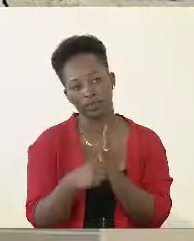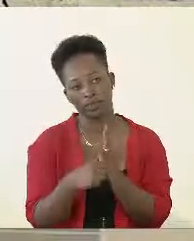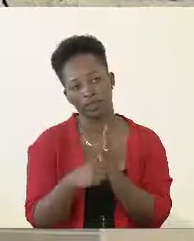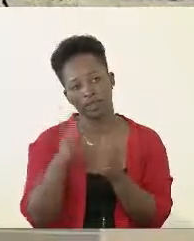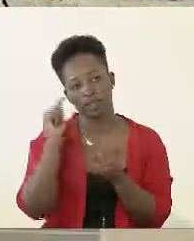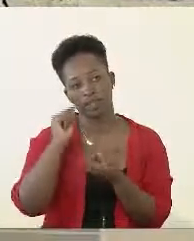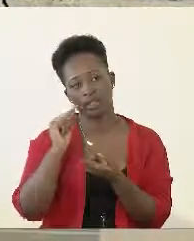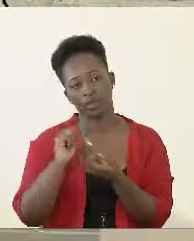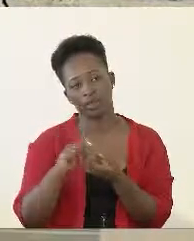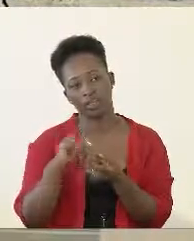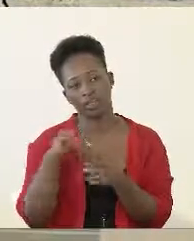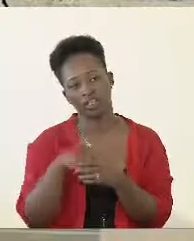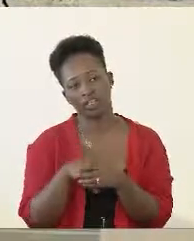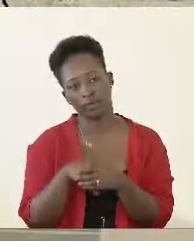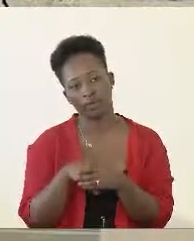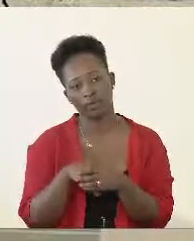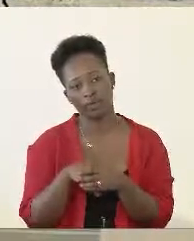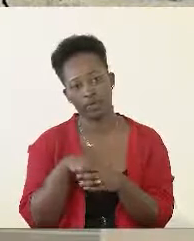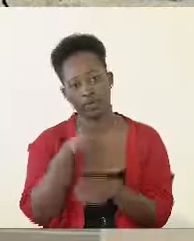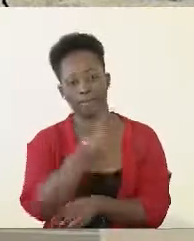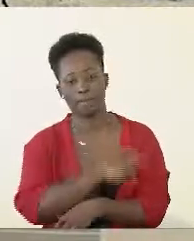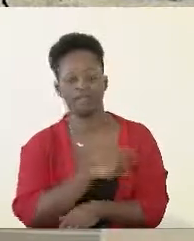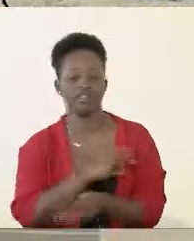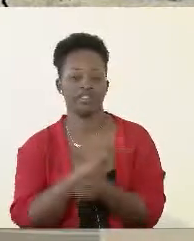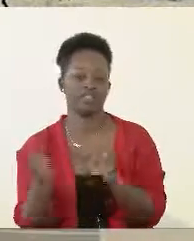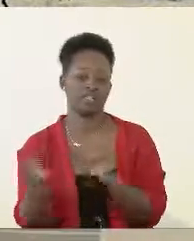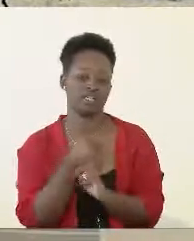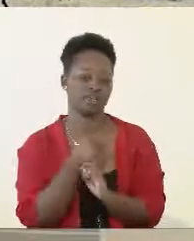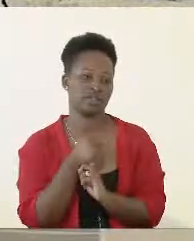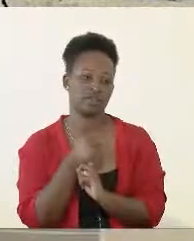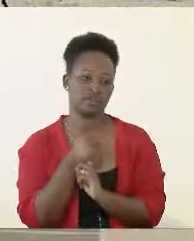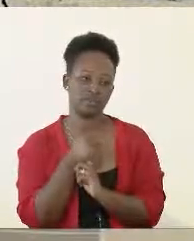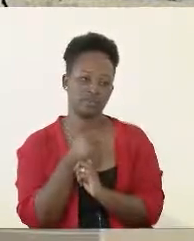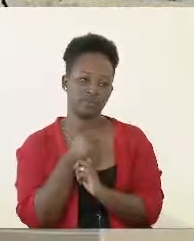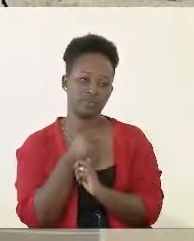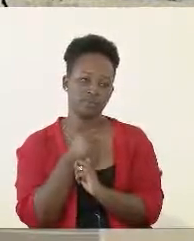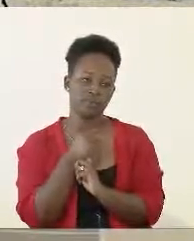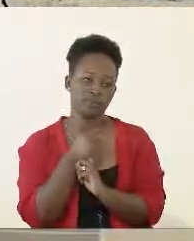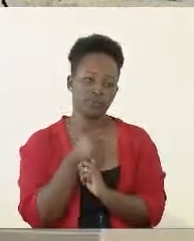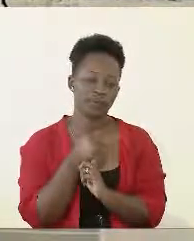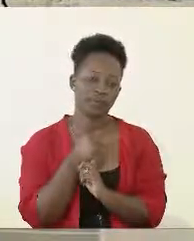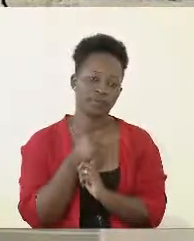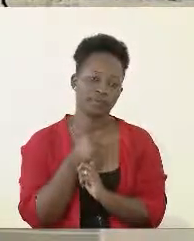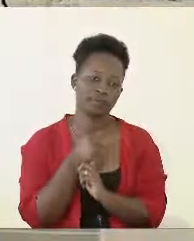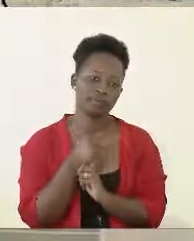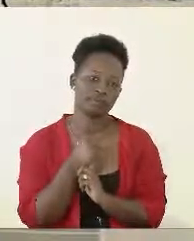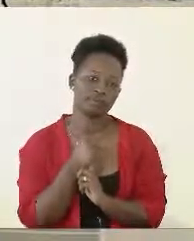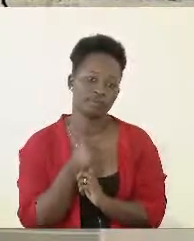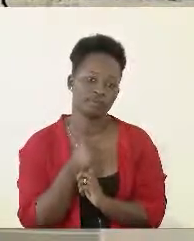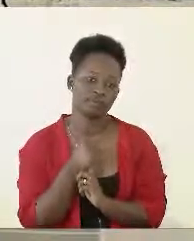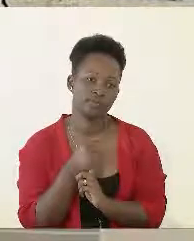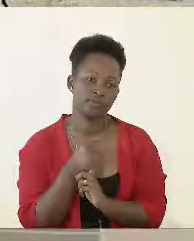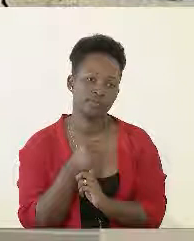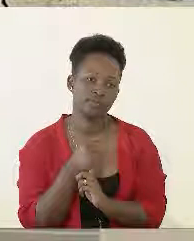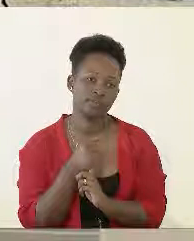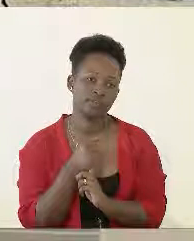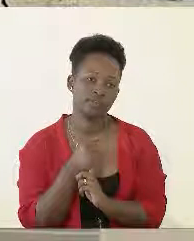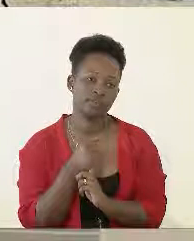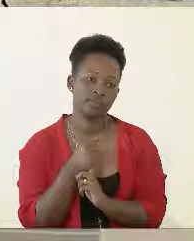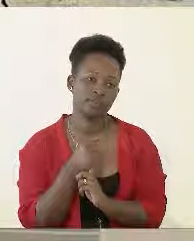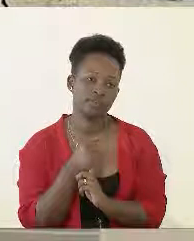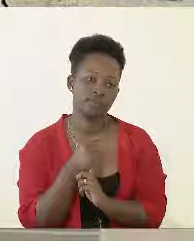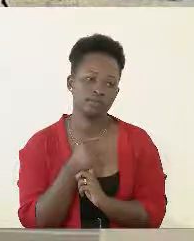number of customers. Basing on this, he said the business was not doing well. Maybe he